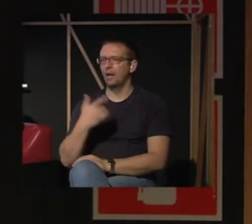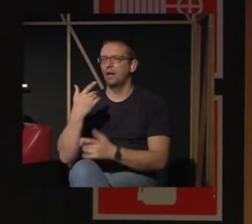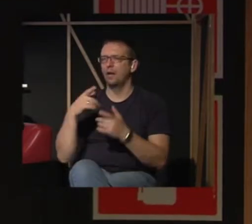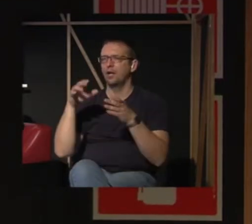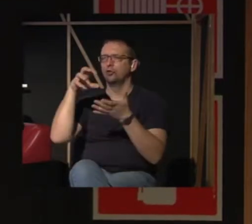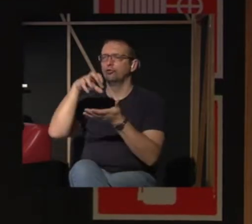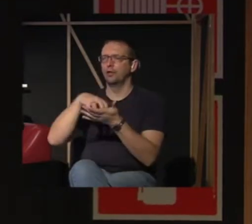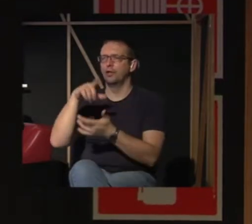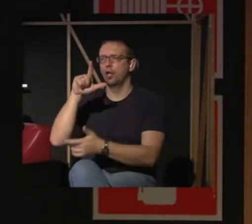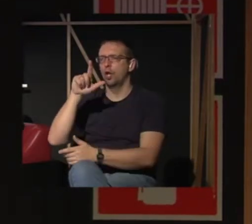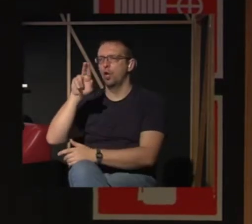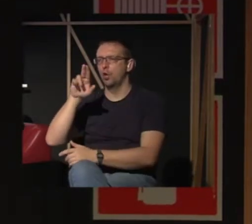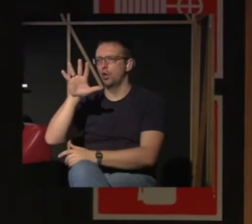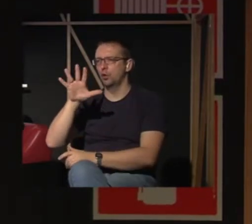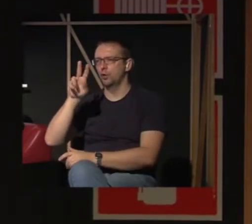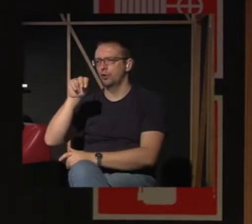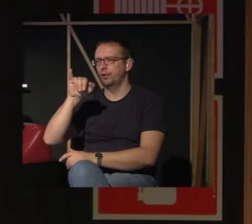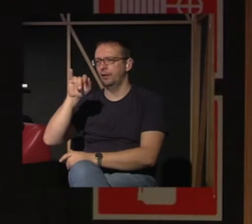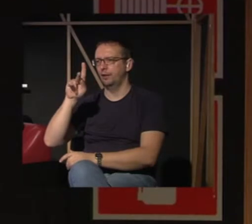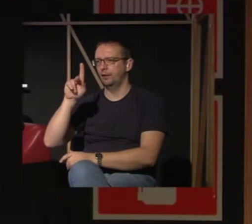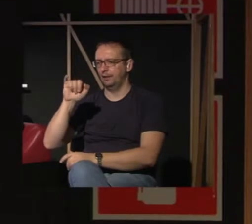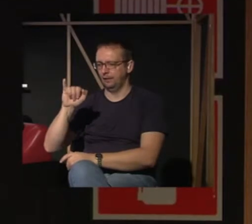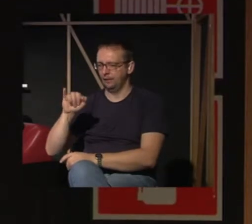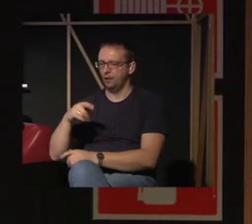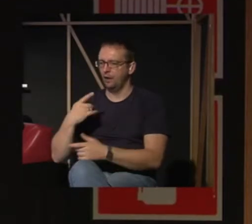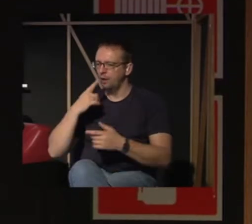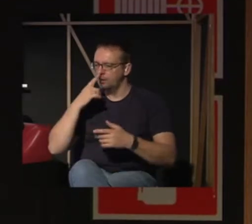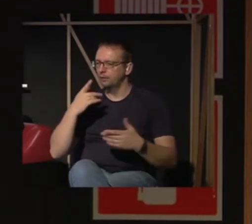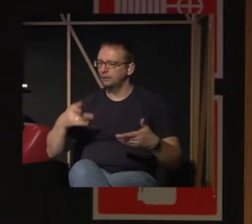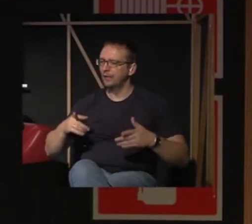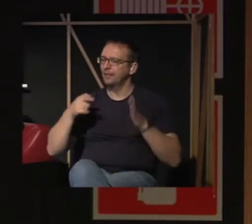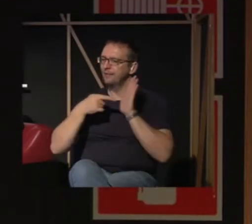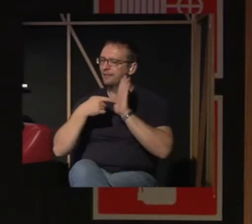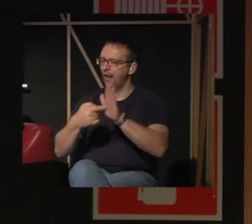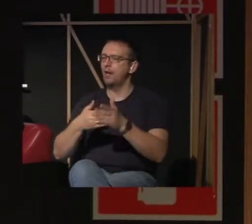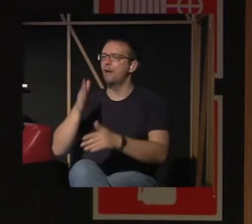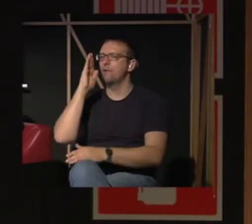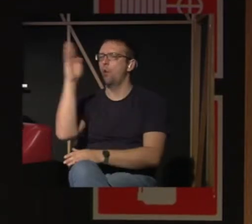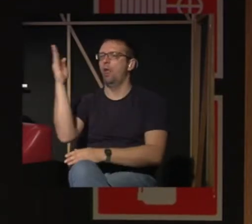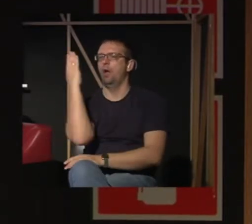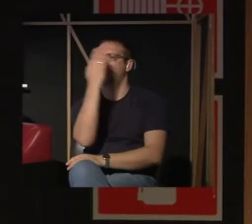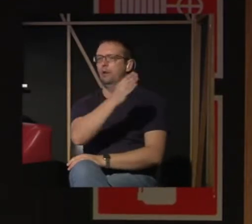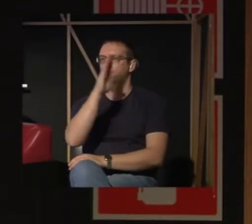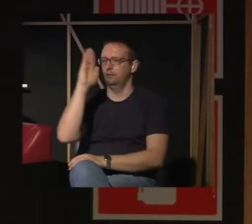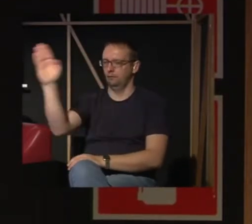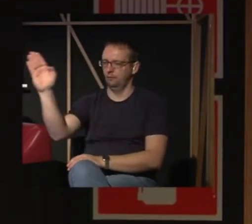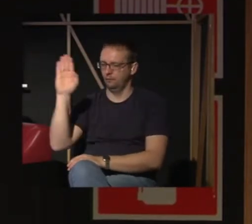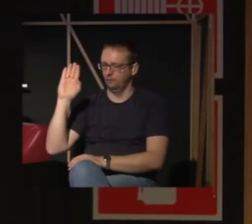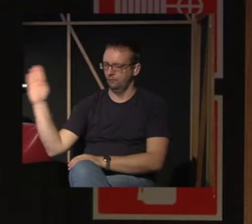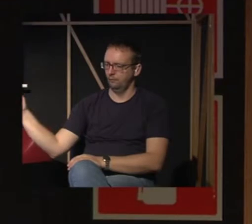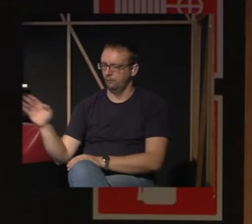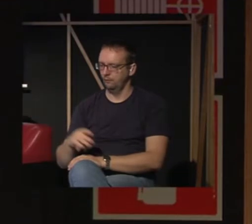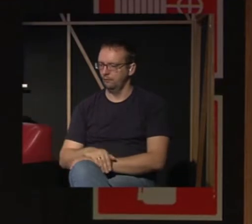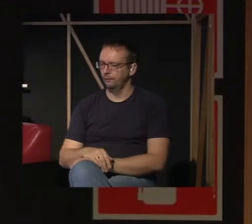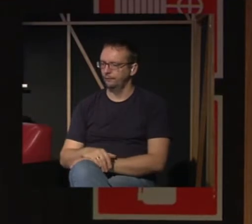in quite late. Even though we had ordered it months and months before, I believe it only came before the second